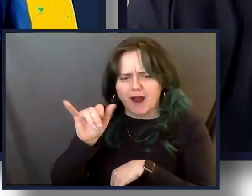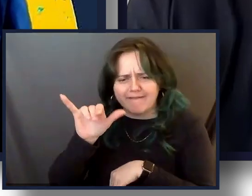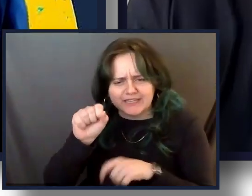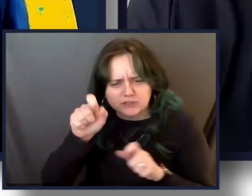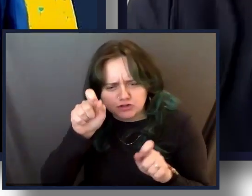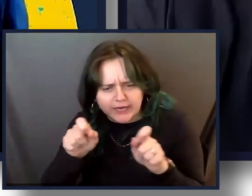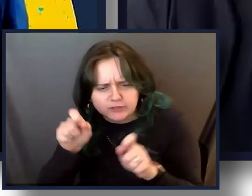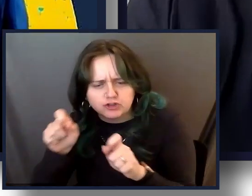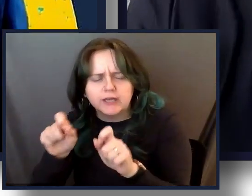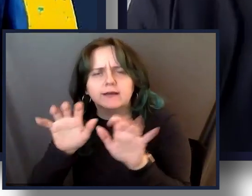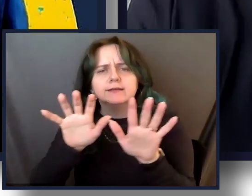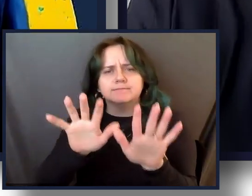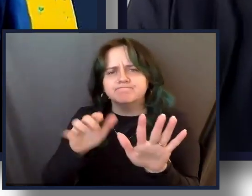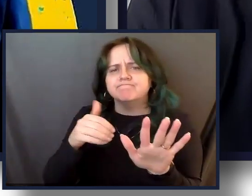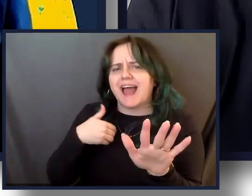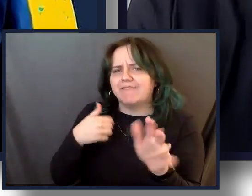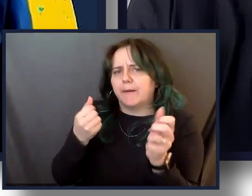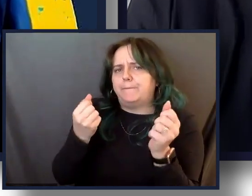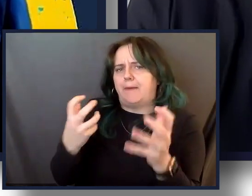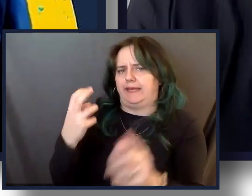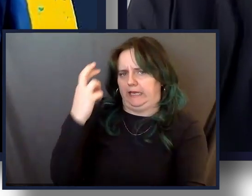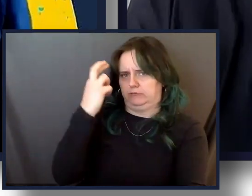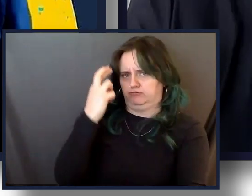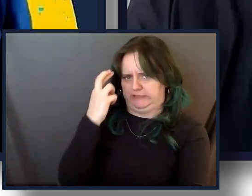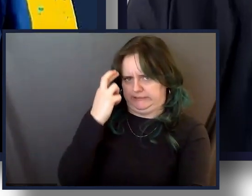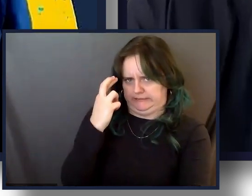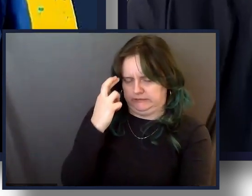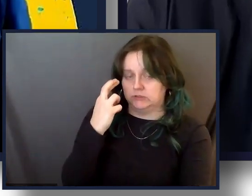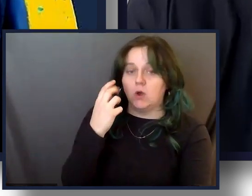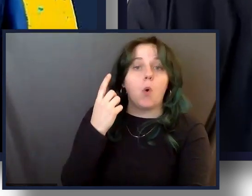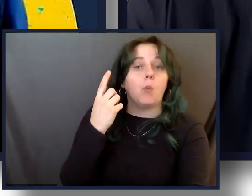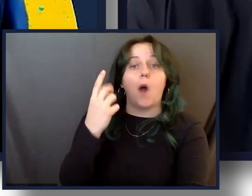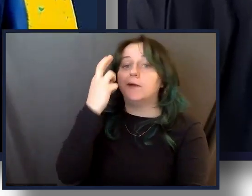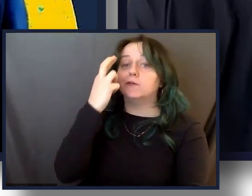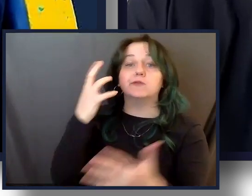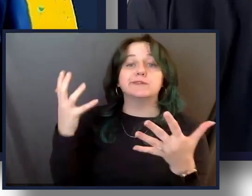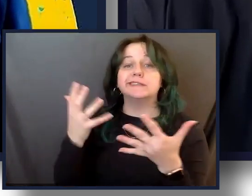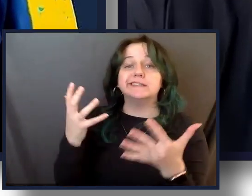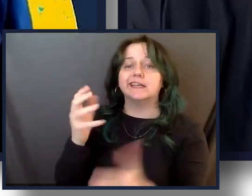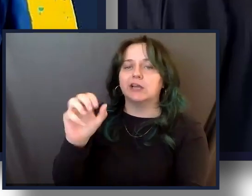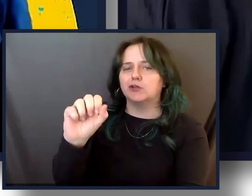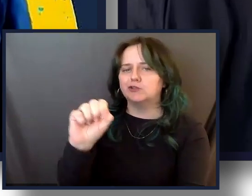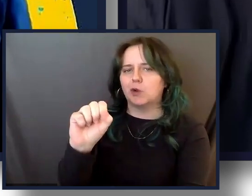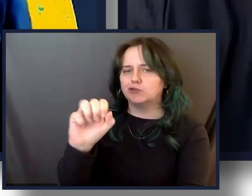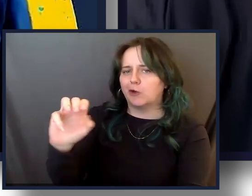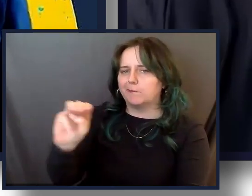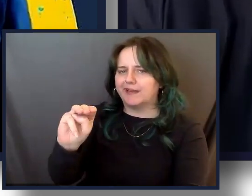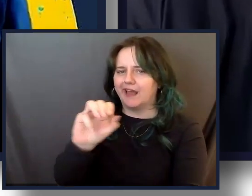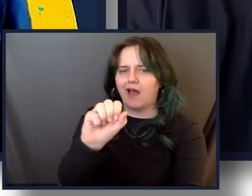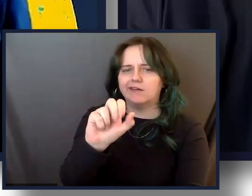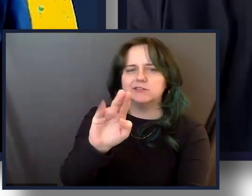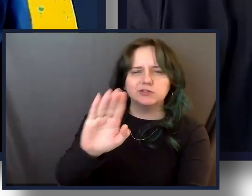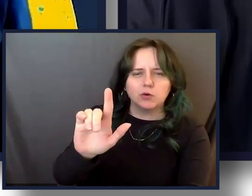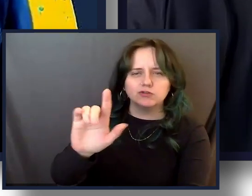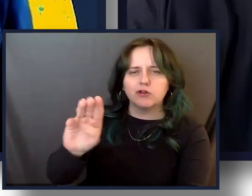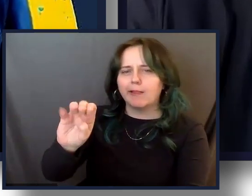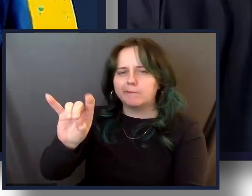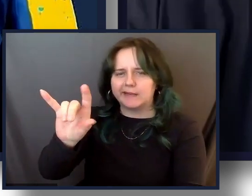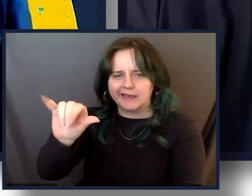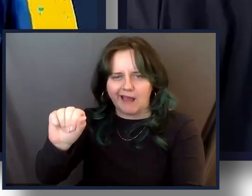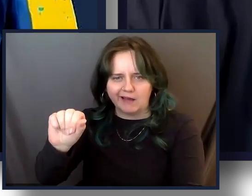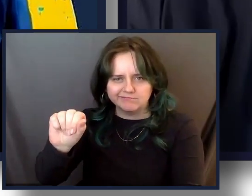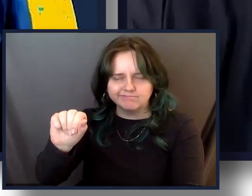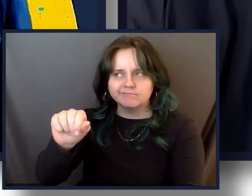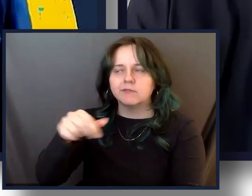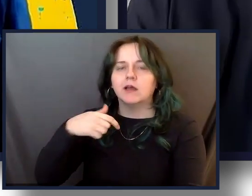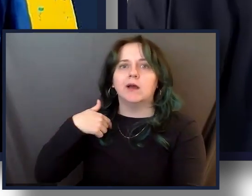and one of the reasons is the rise of social media. We have become more divided,